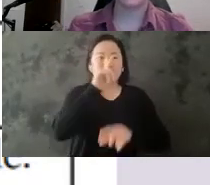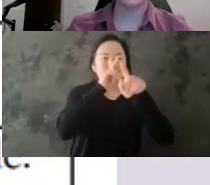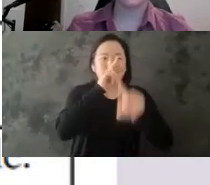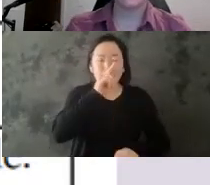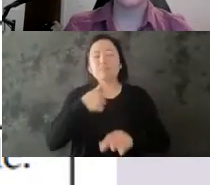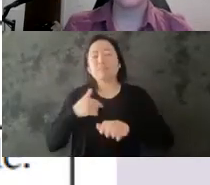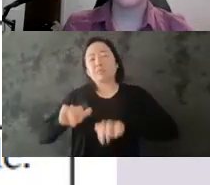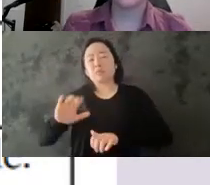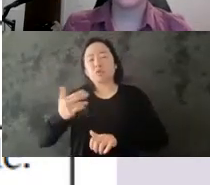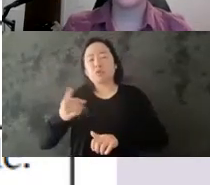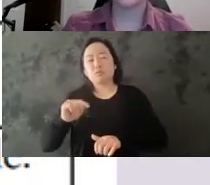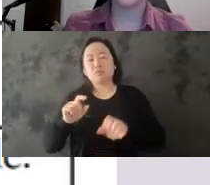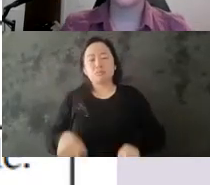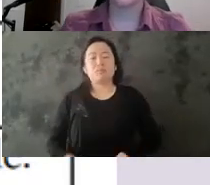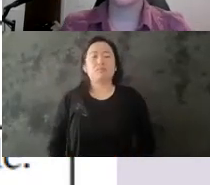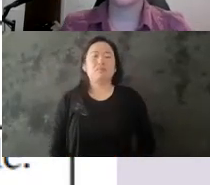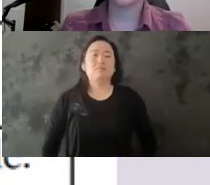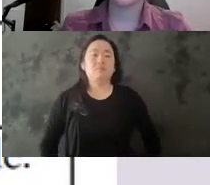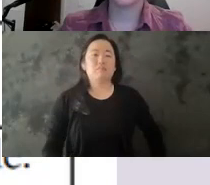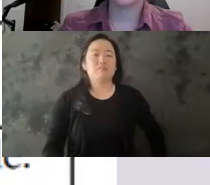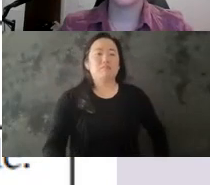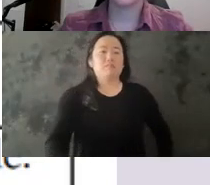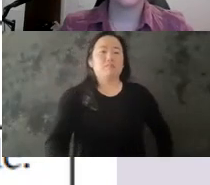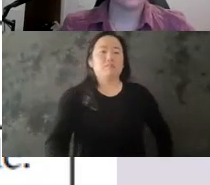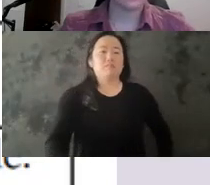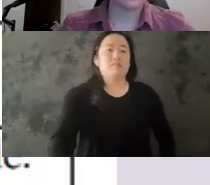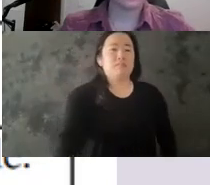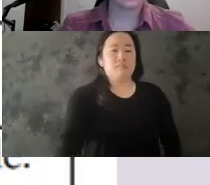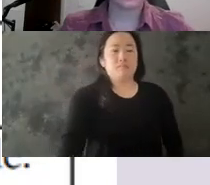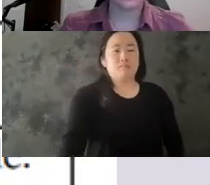isn't listed on the options.